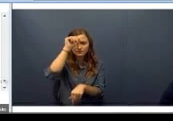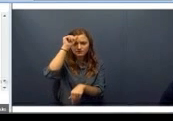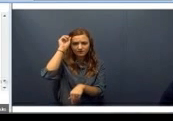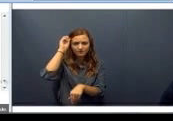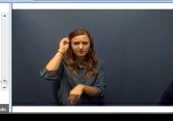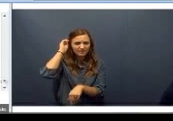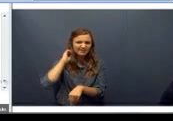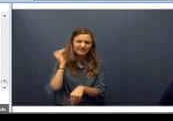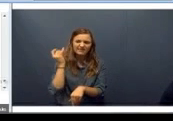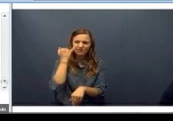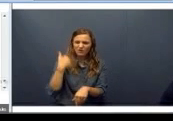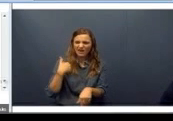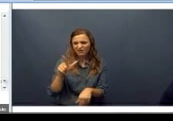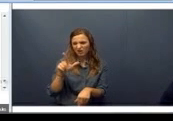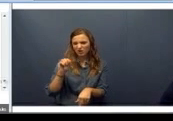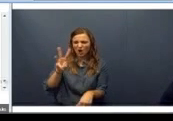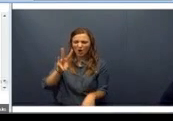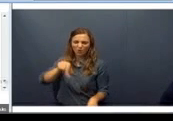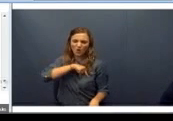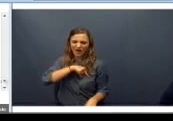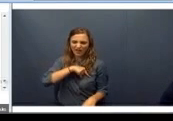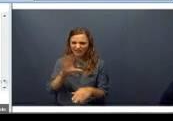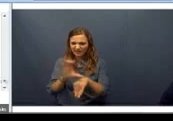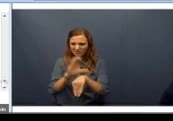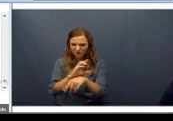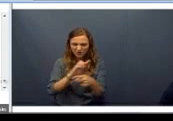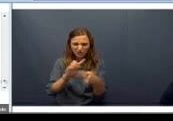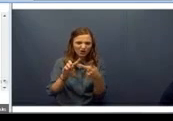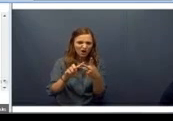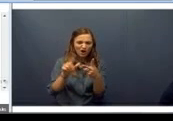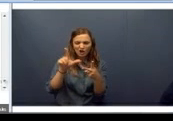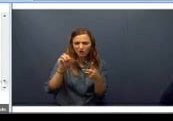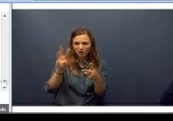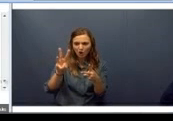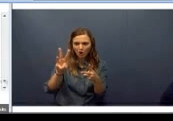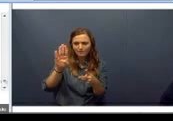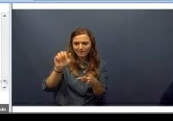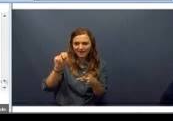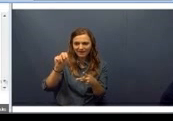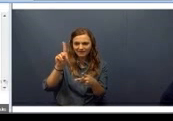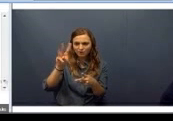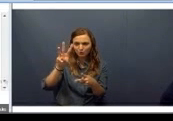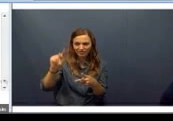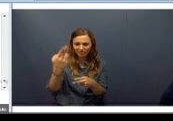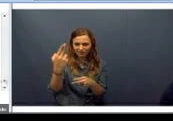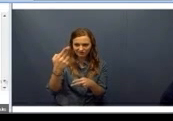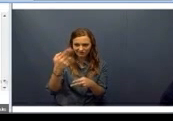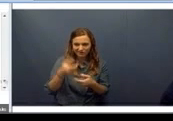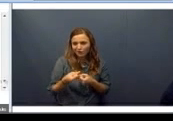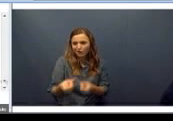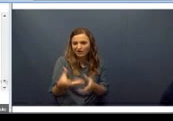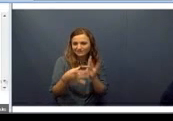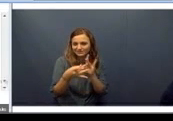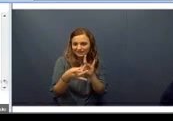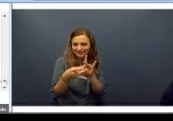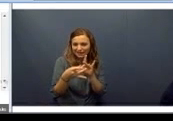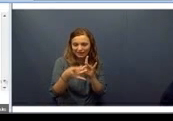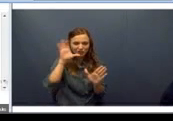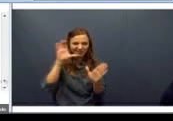and if you have a low-quality computer or low bandwidth capabilities,